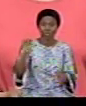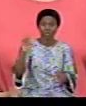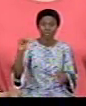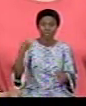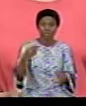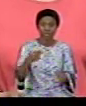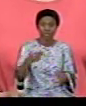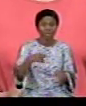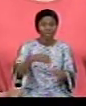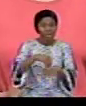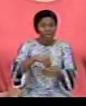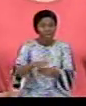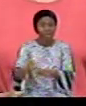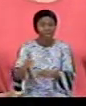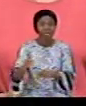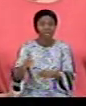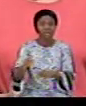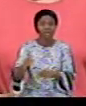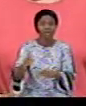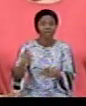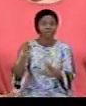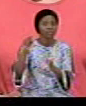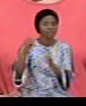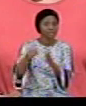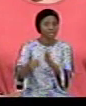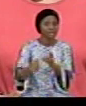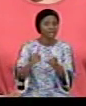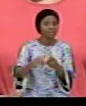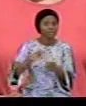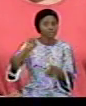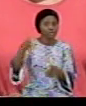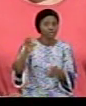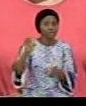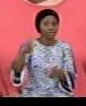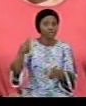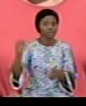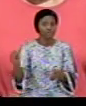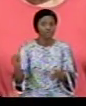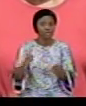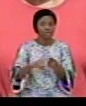Jonah went down to Joppa to